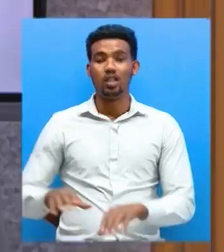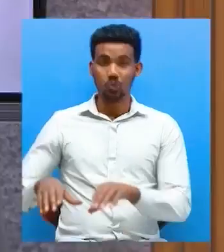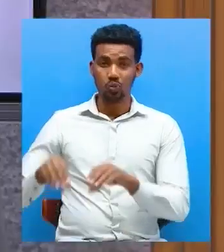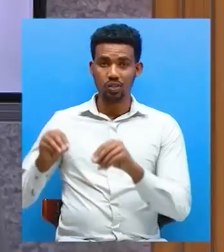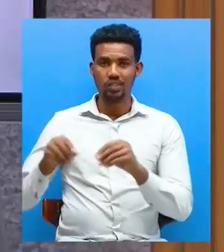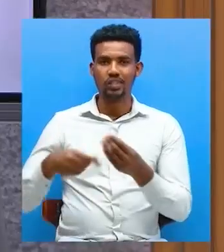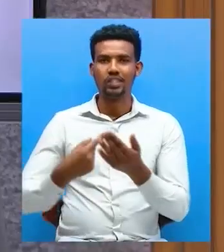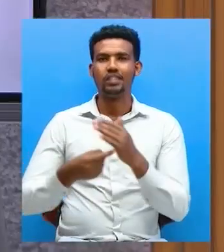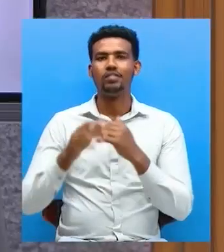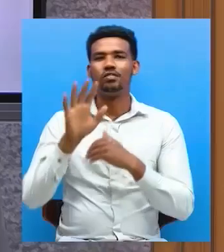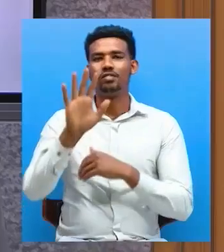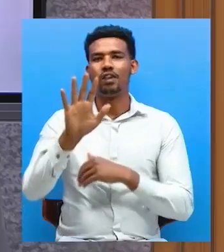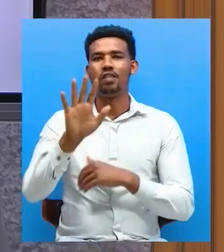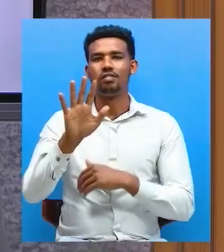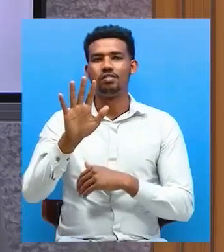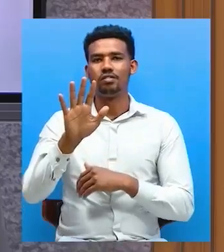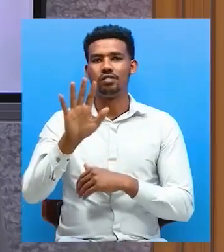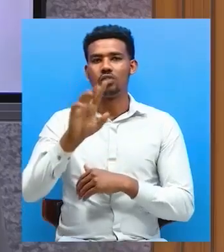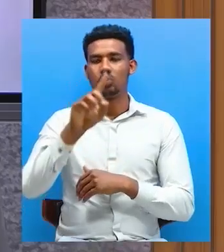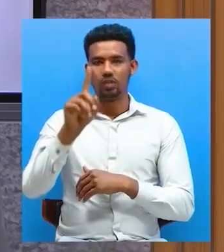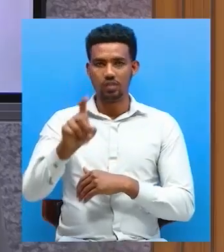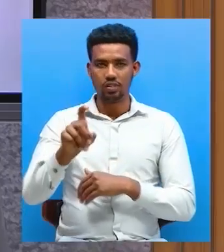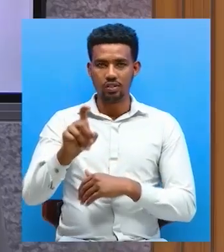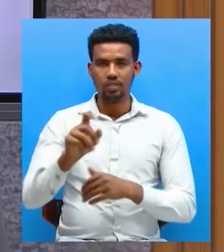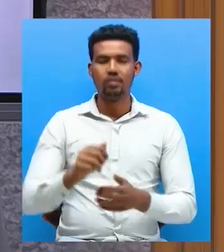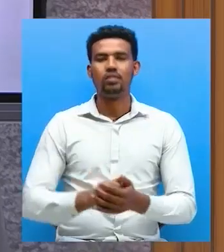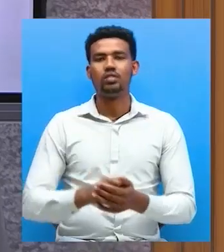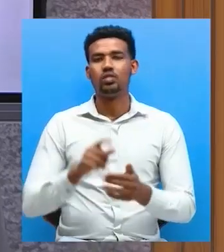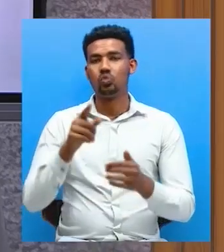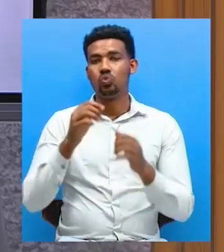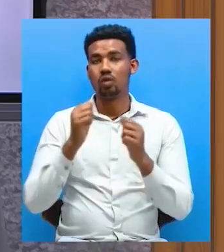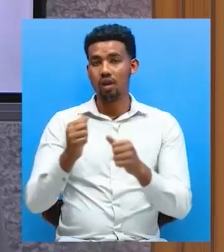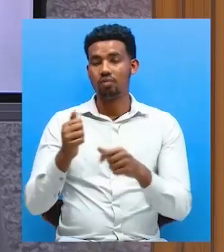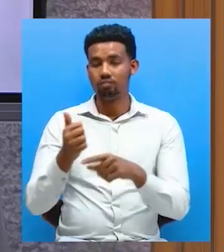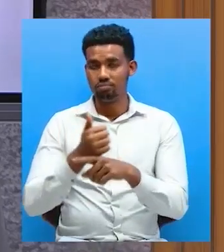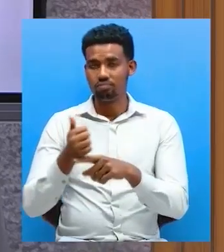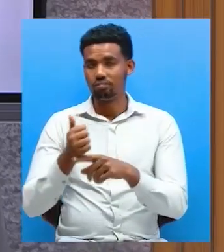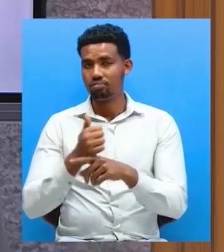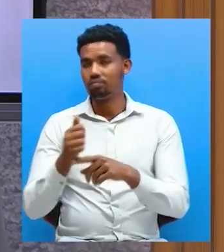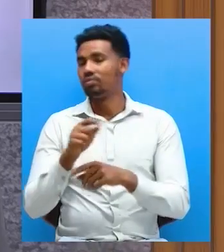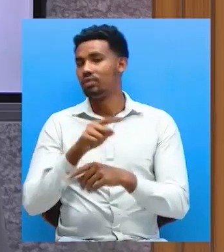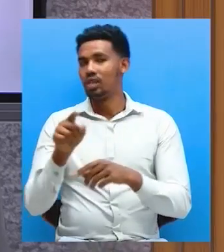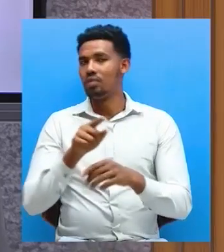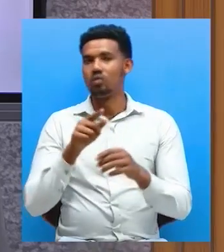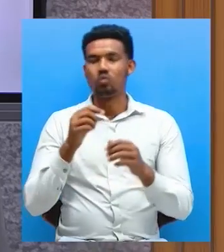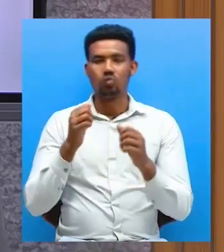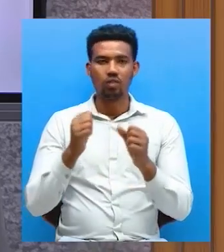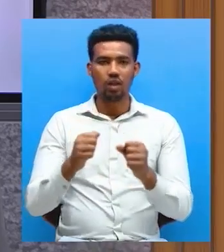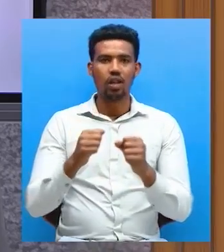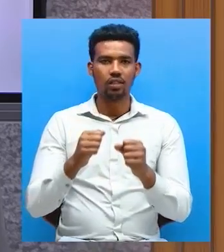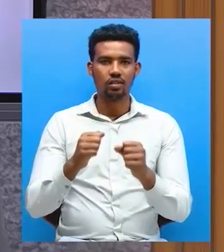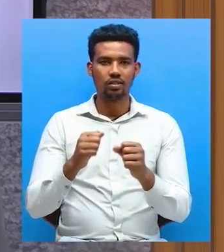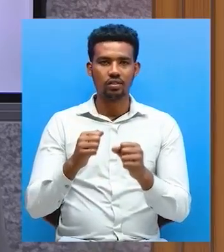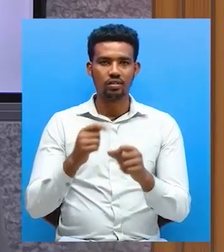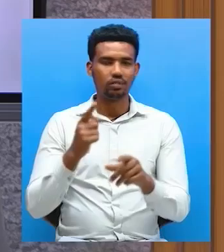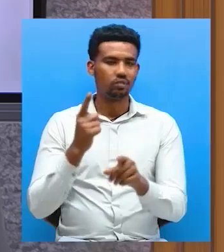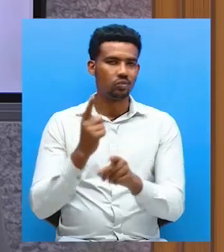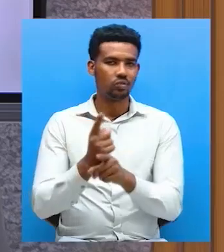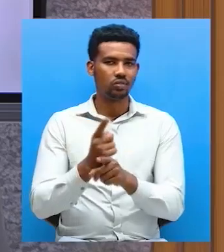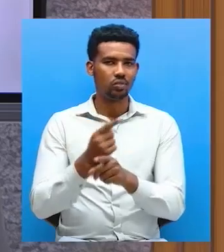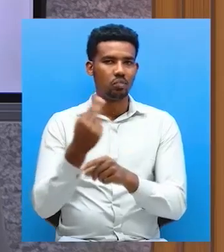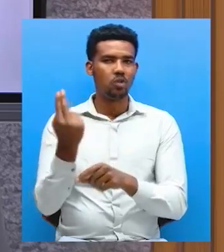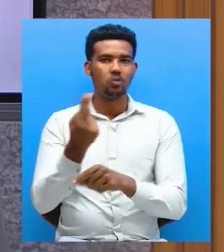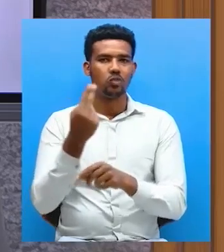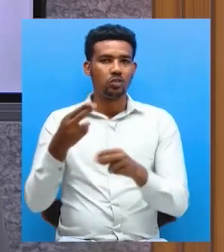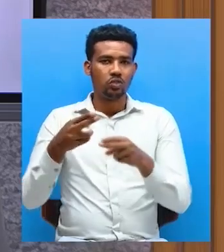Students, these are 5 questions. You can practice them and you can rewrite these sentences by